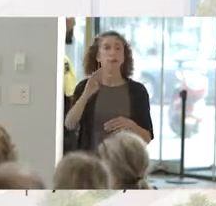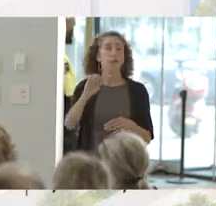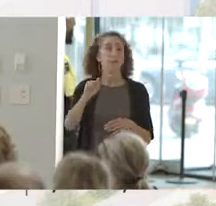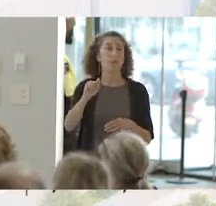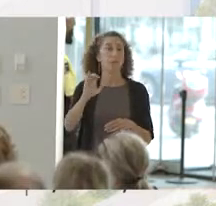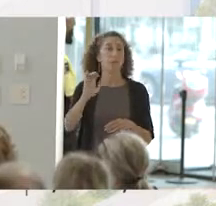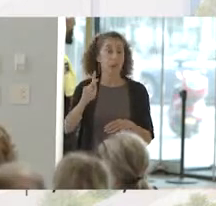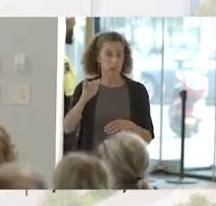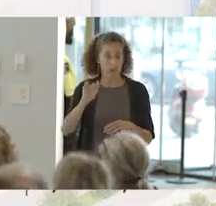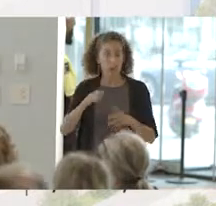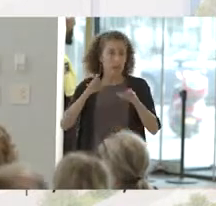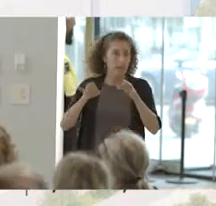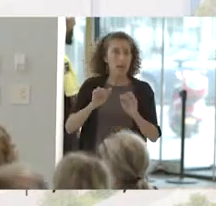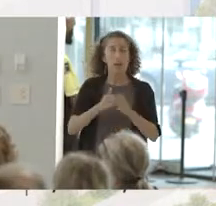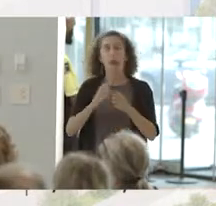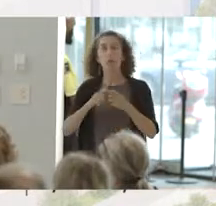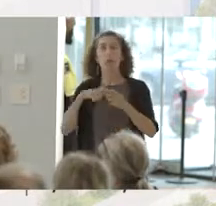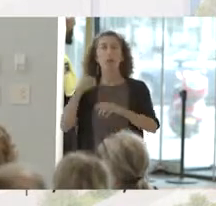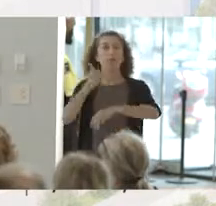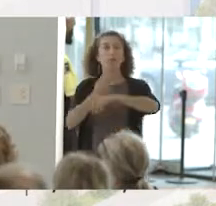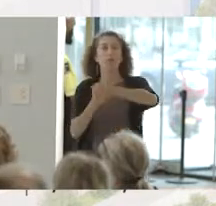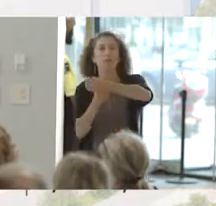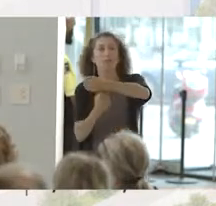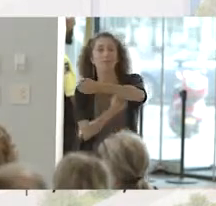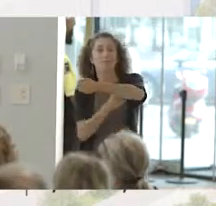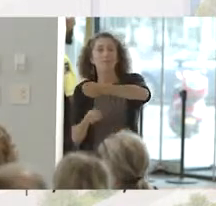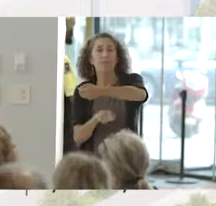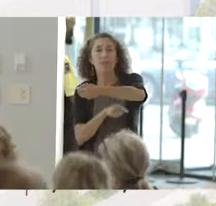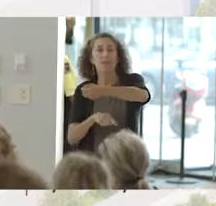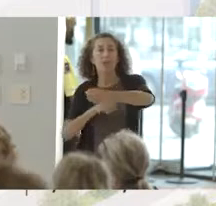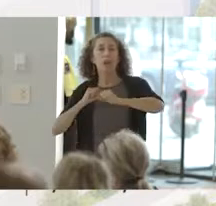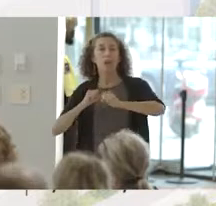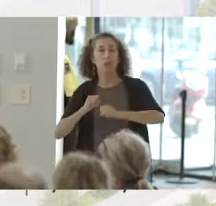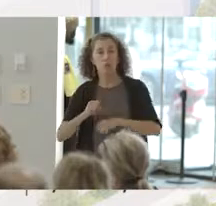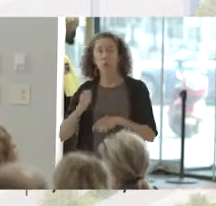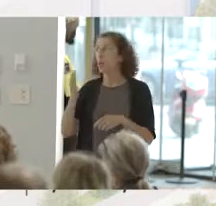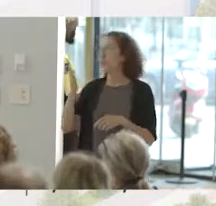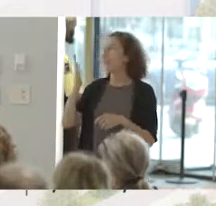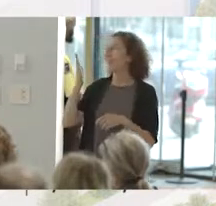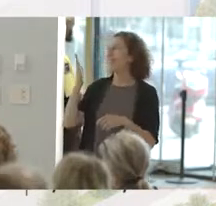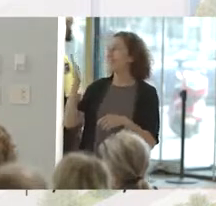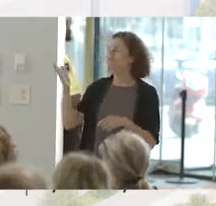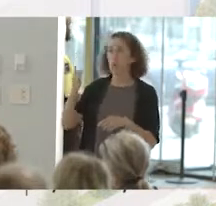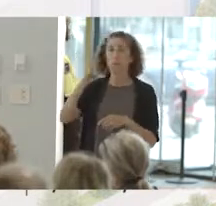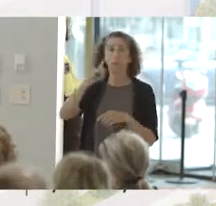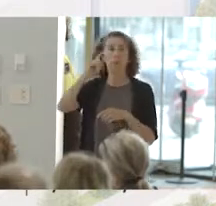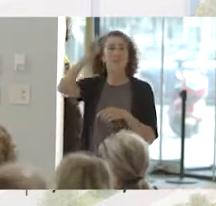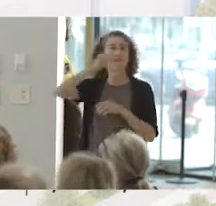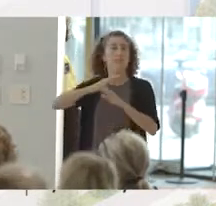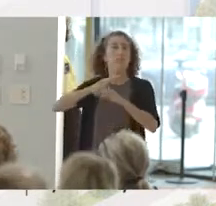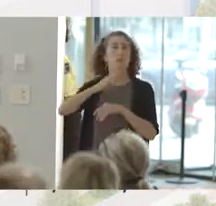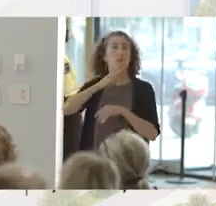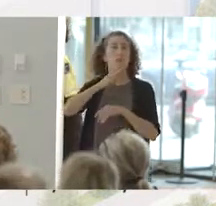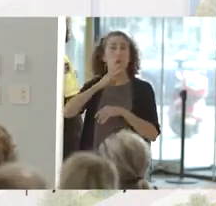subsurface utilities and infrastructure. That's definitely something that's present here. The other thing that really defines this area is